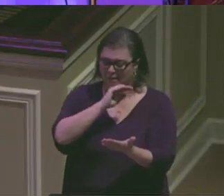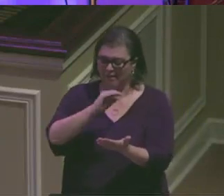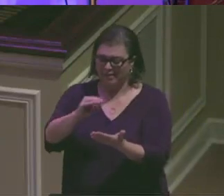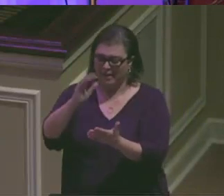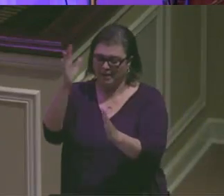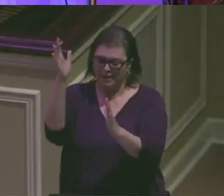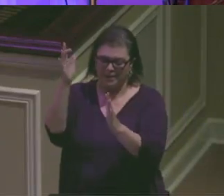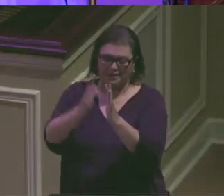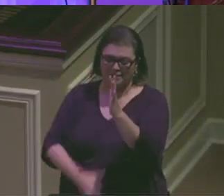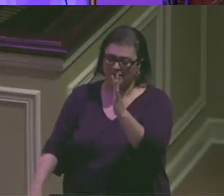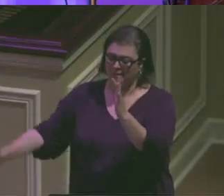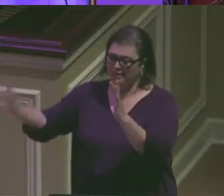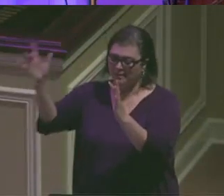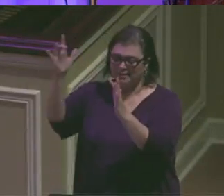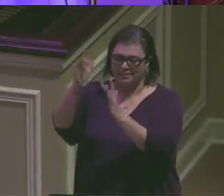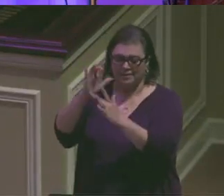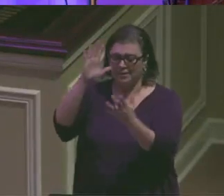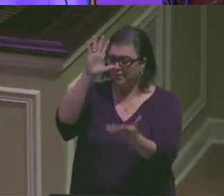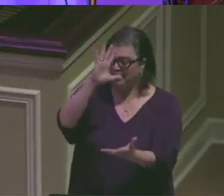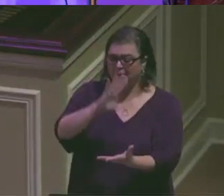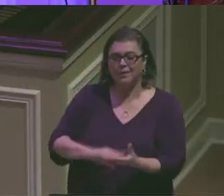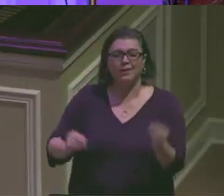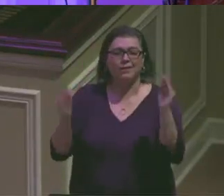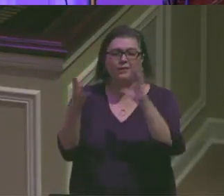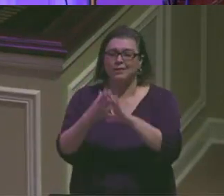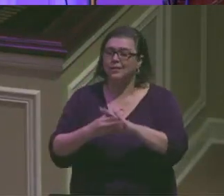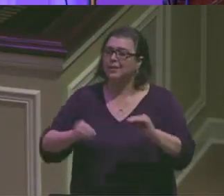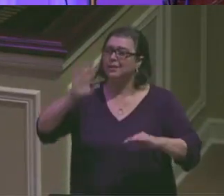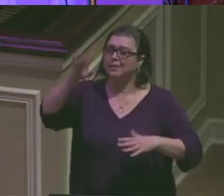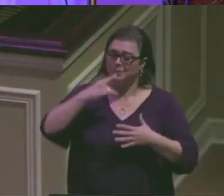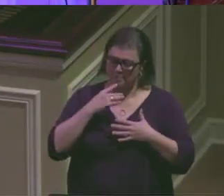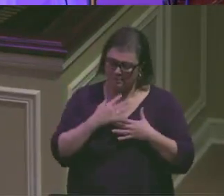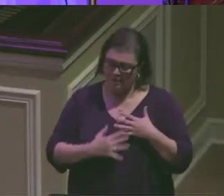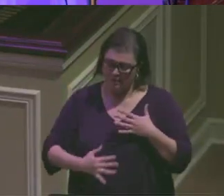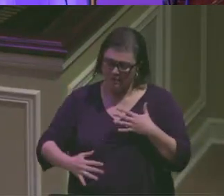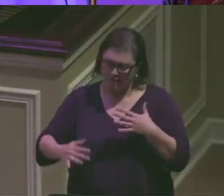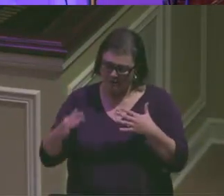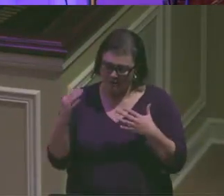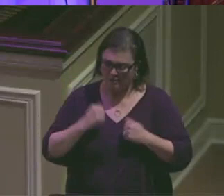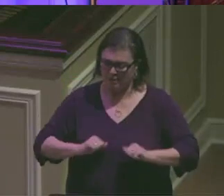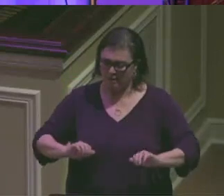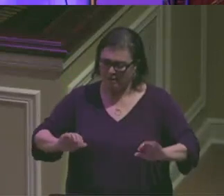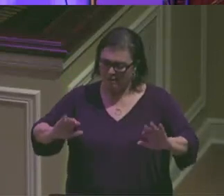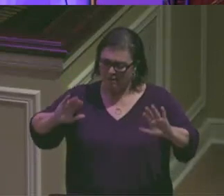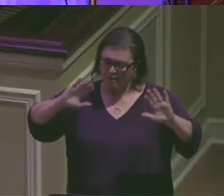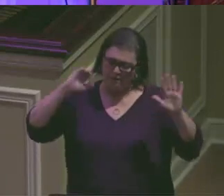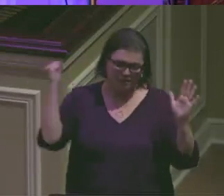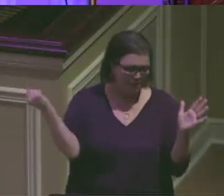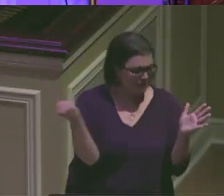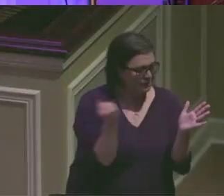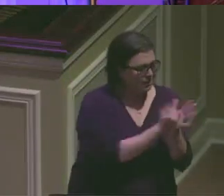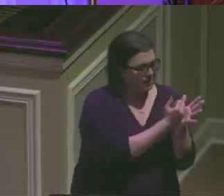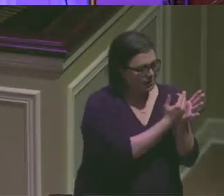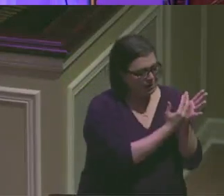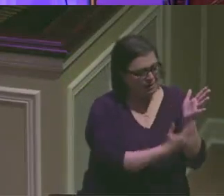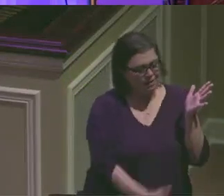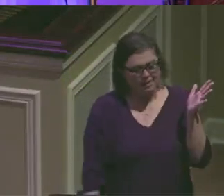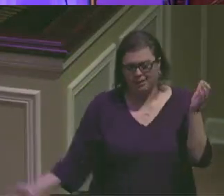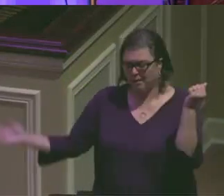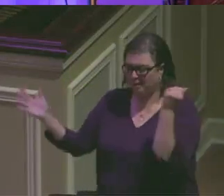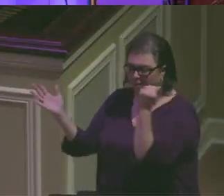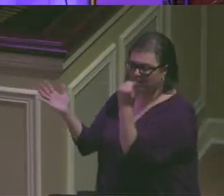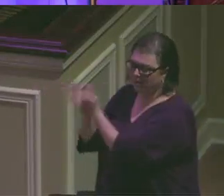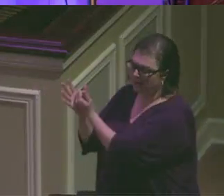Behold the Lamb, the story of redemption written on his